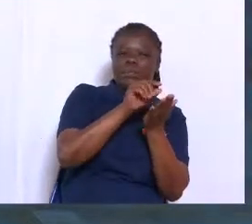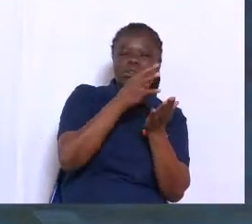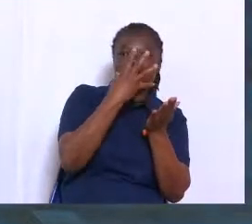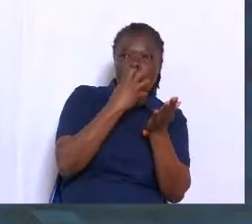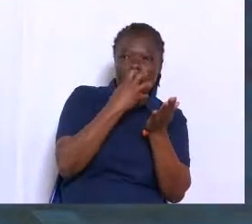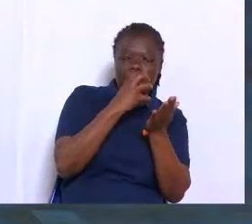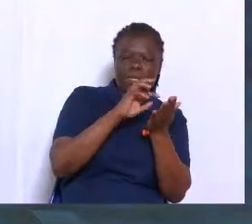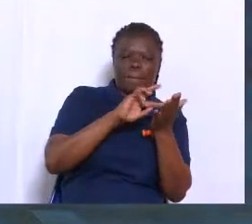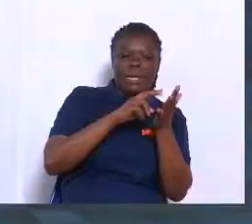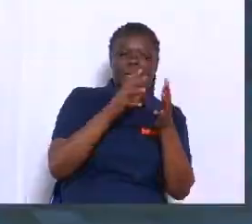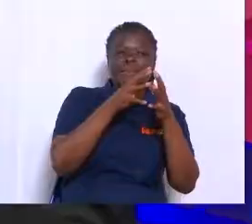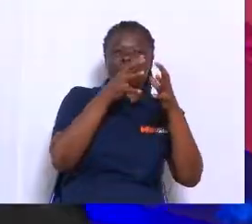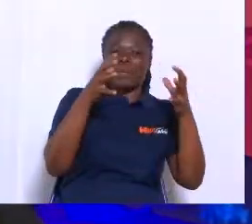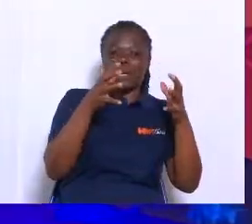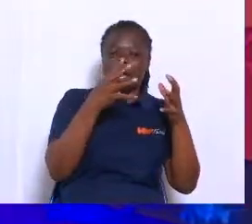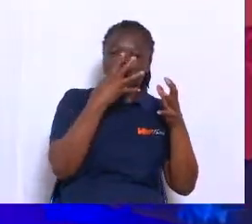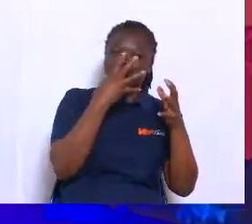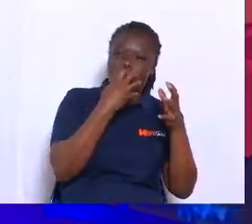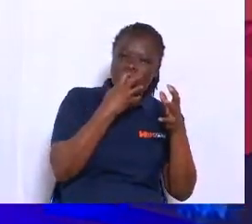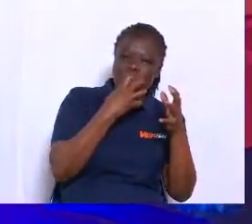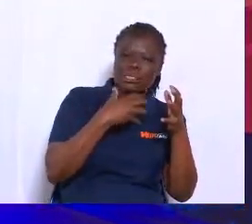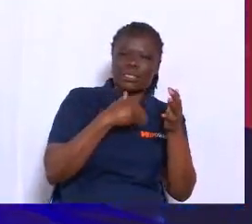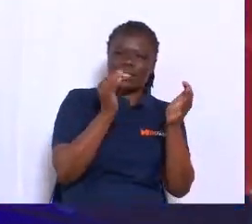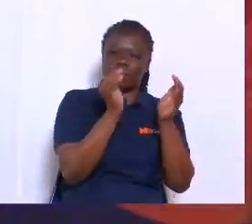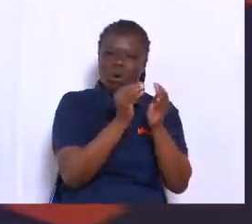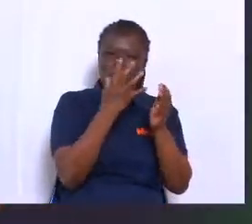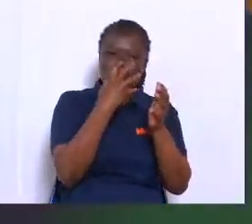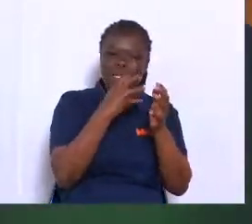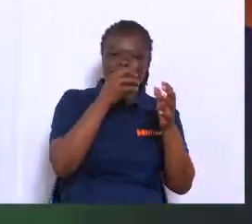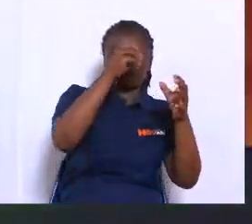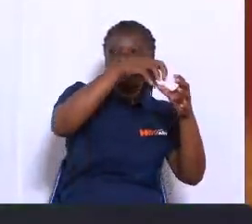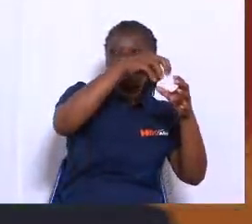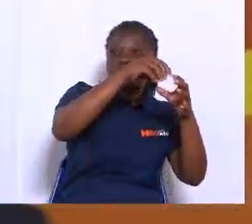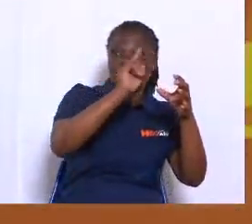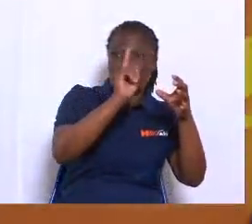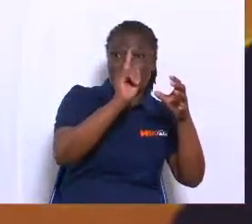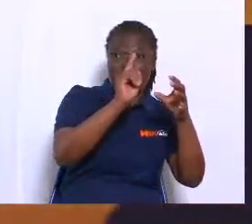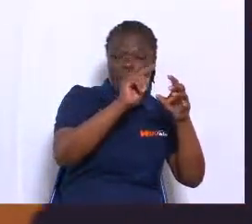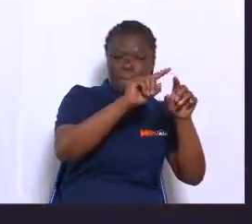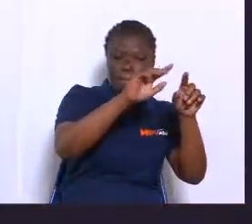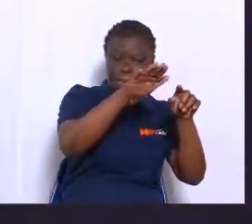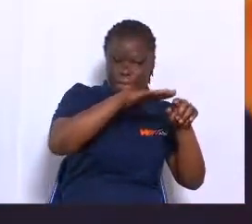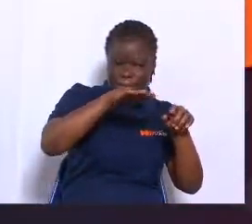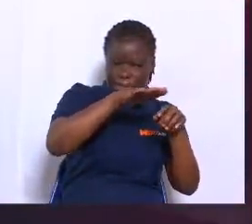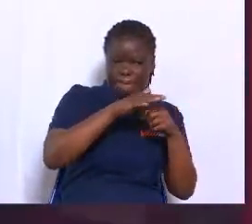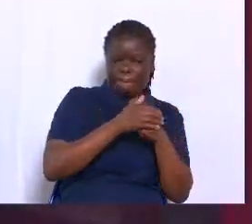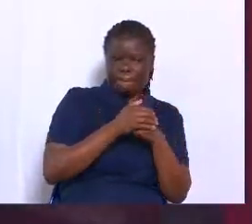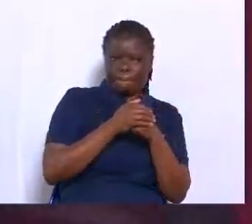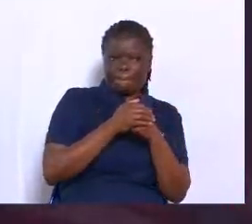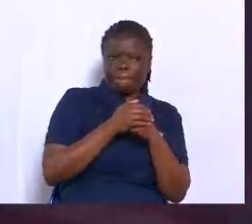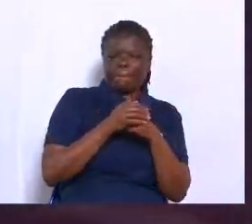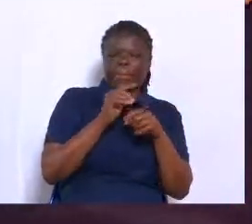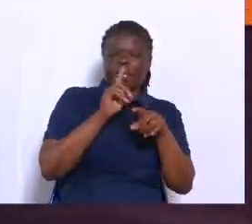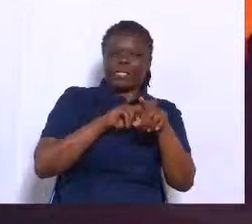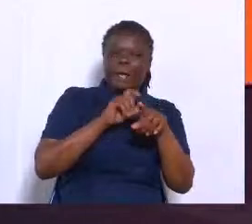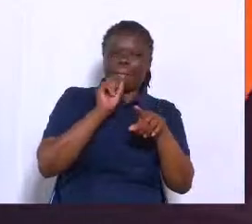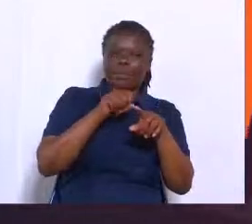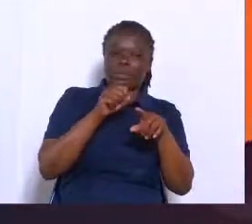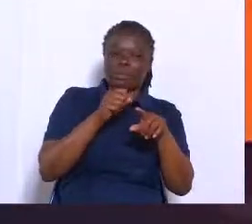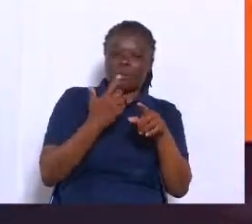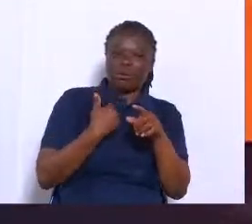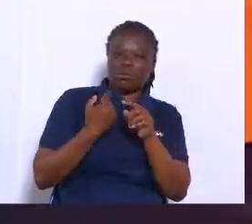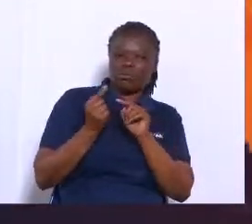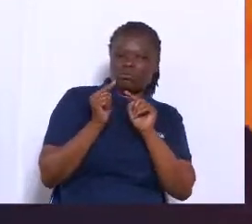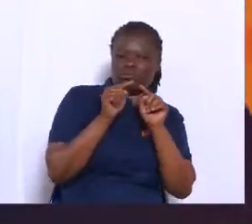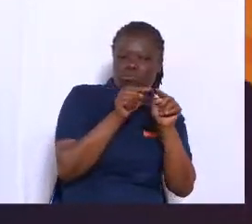big oranges, the medium-sized ones, and the little ones. They're all on this conveyor belt. And as they go along, they come to a set of holes.